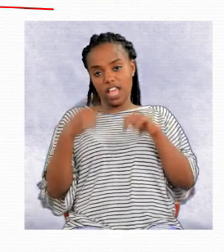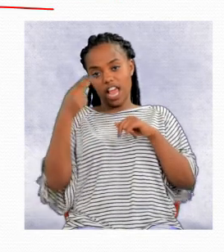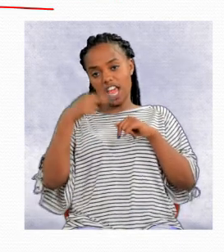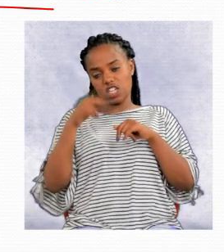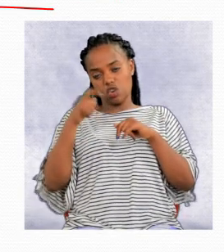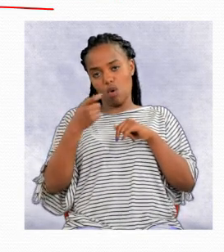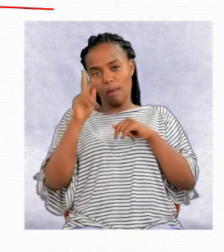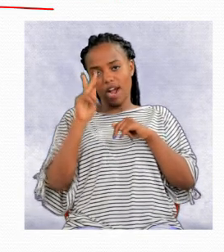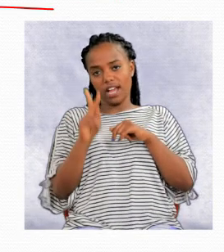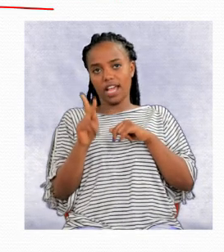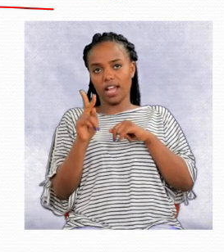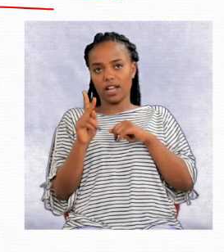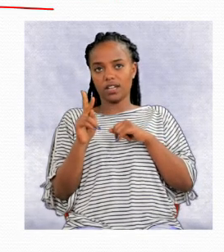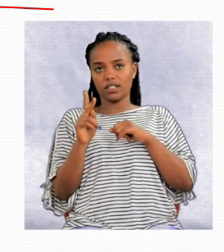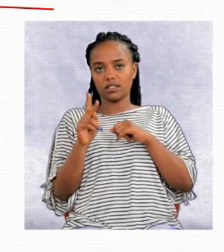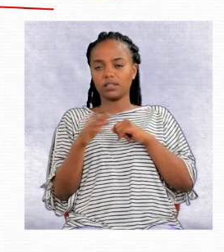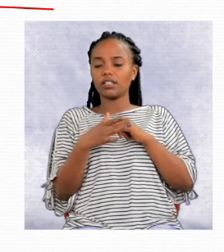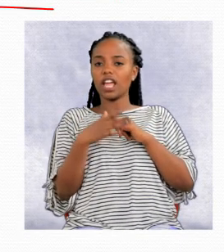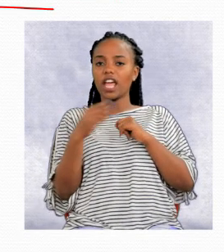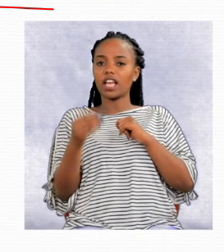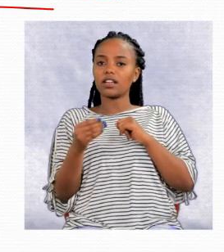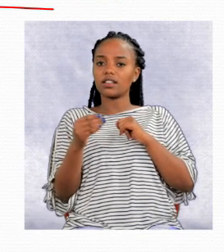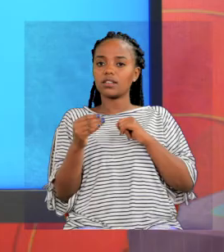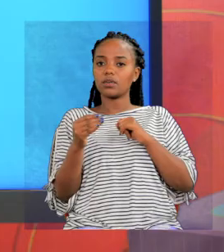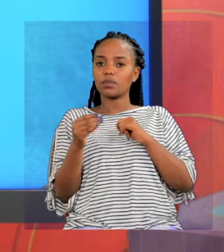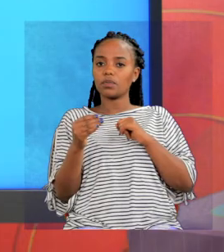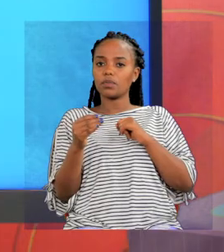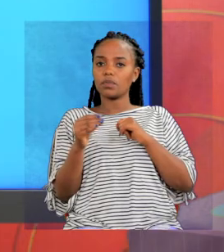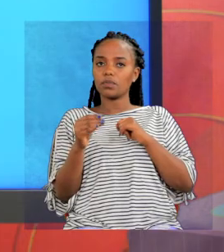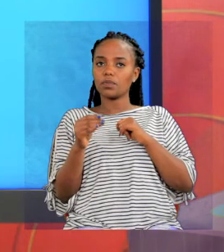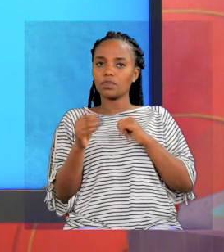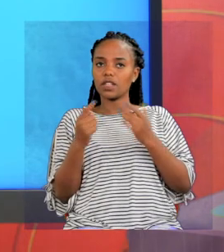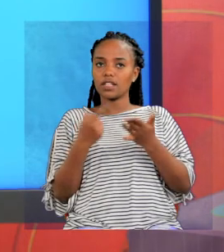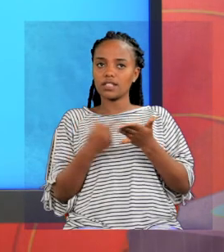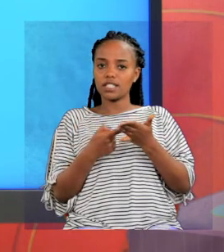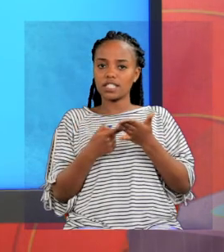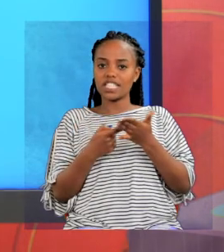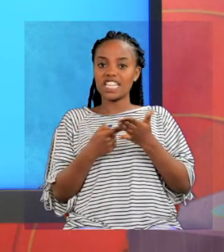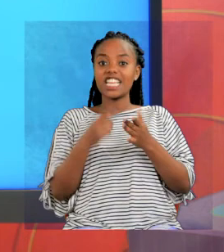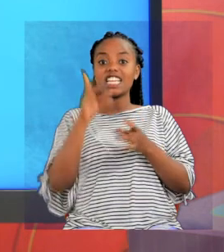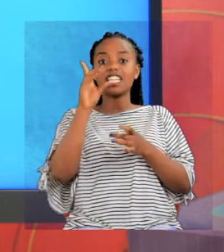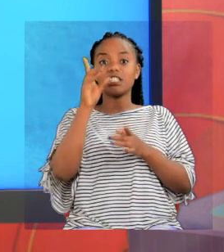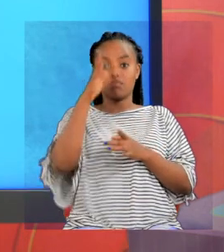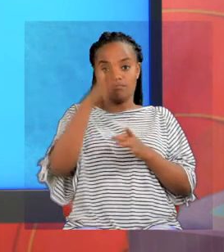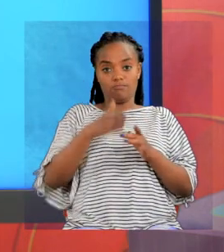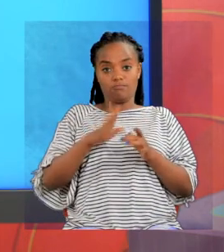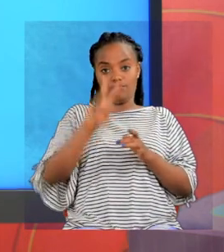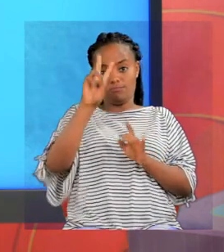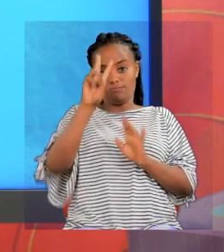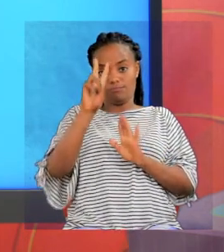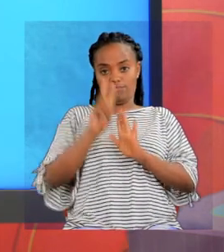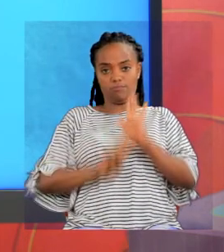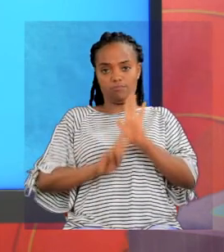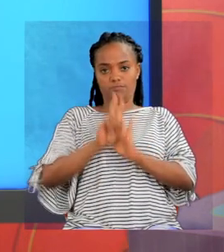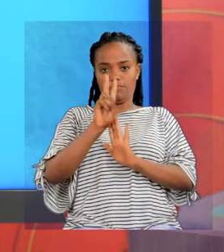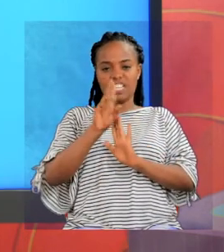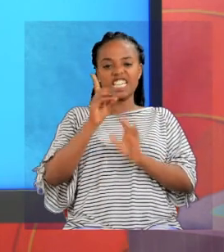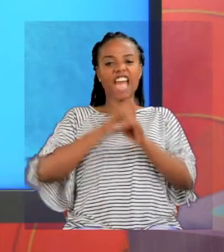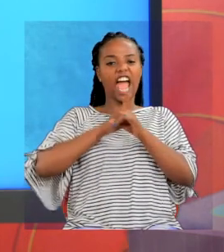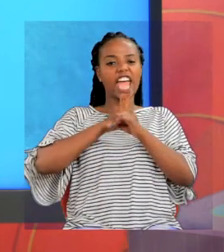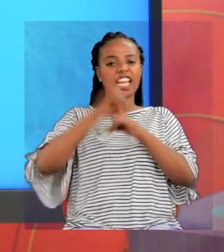k, and this one is the directrix of the